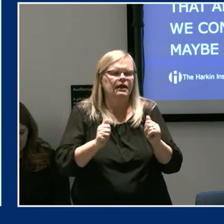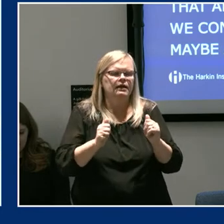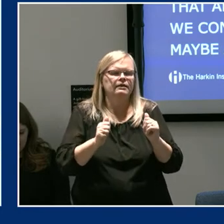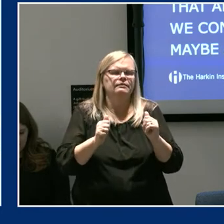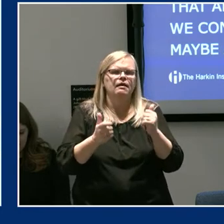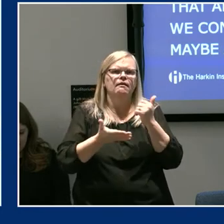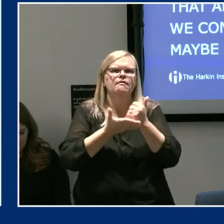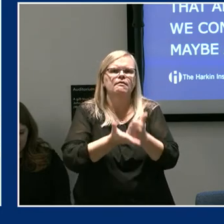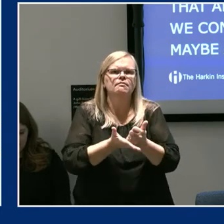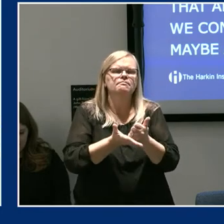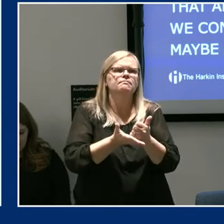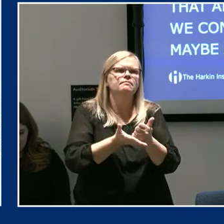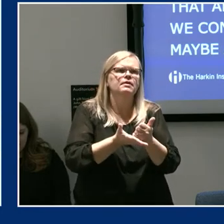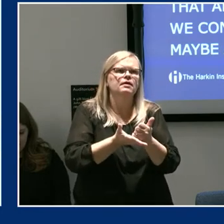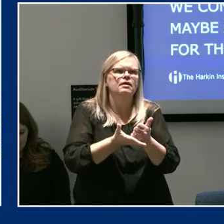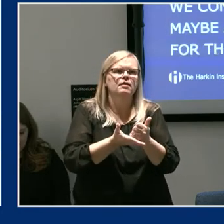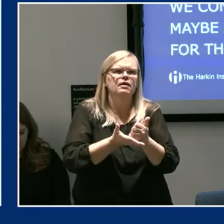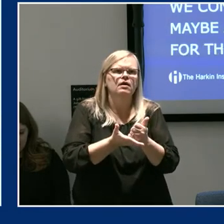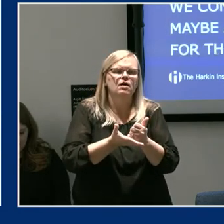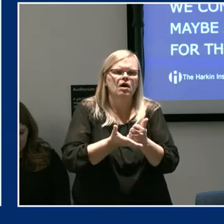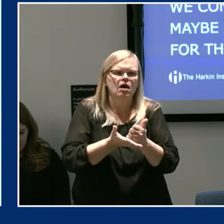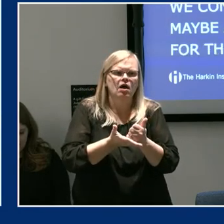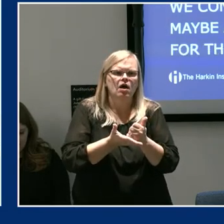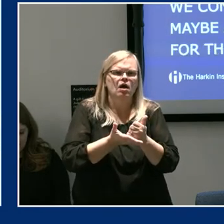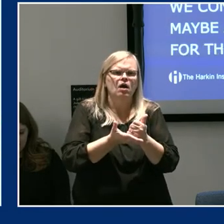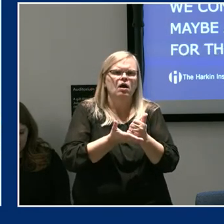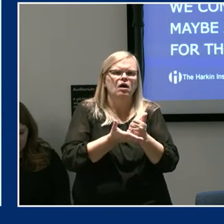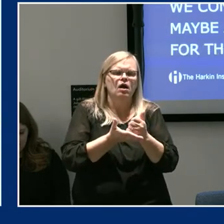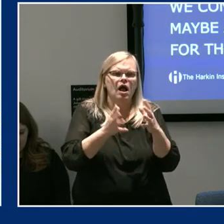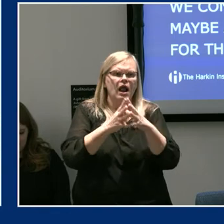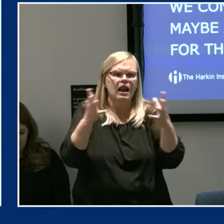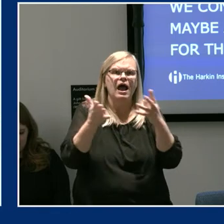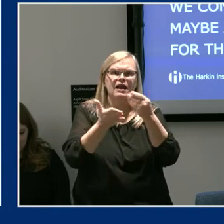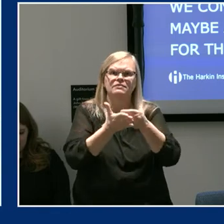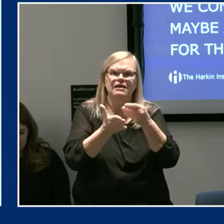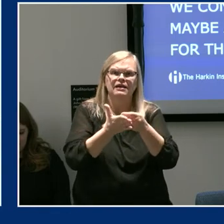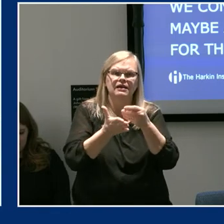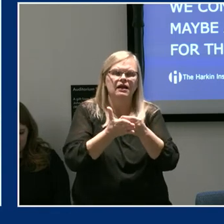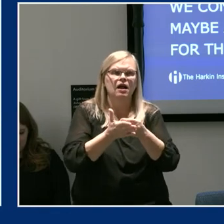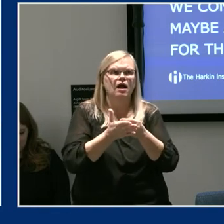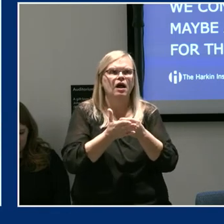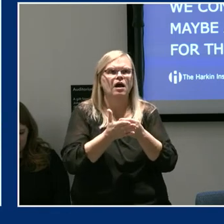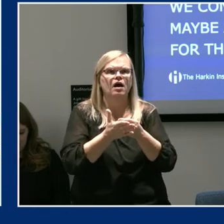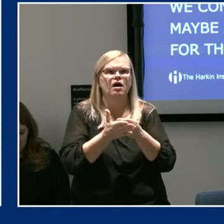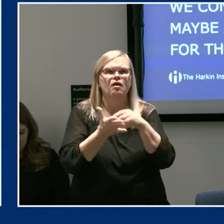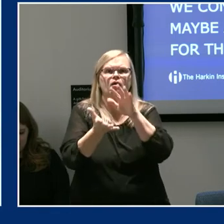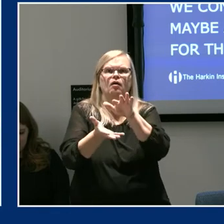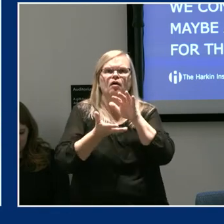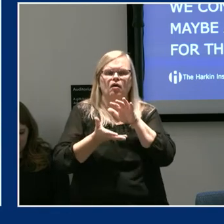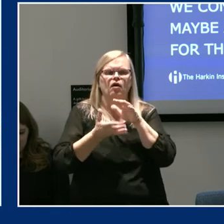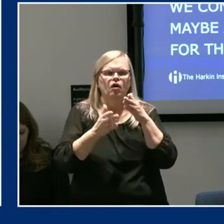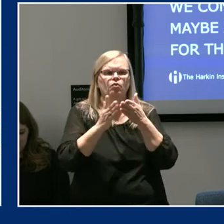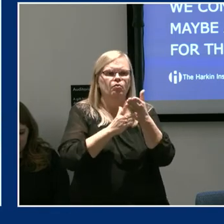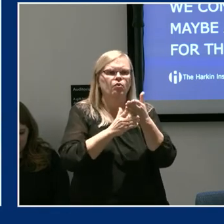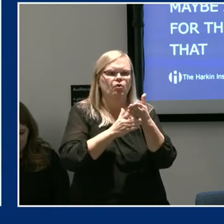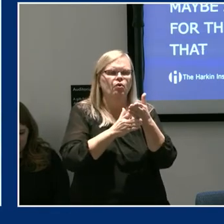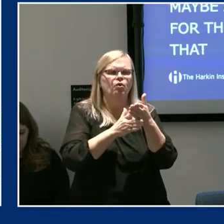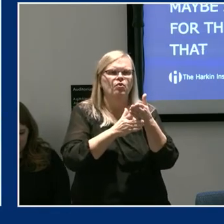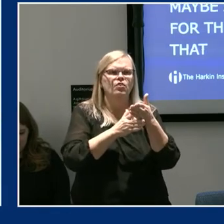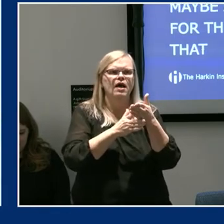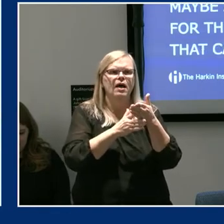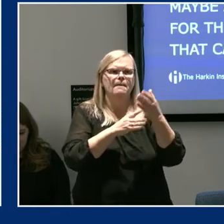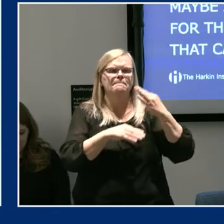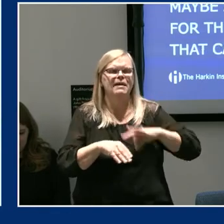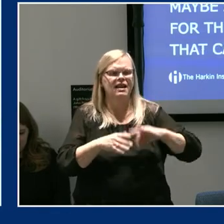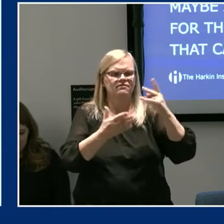the lifetime stream of income that came about through the defined benefit program that